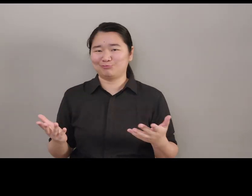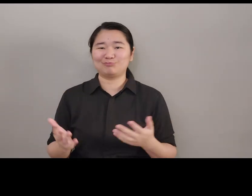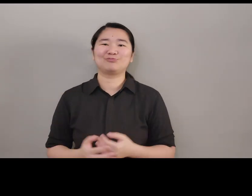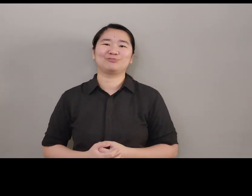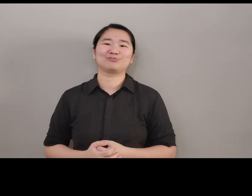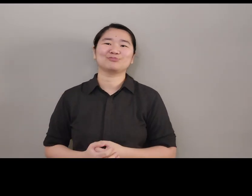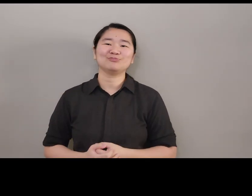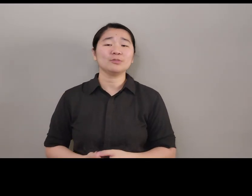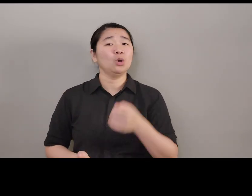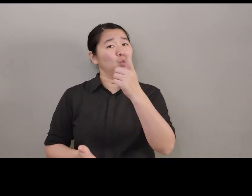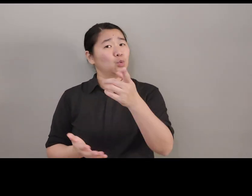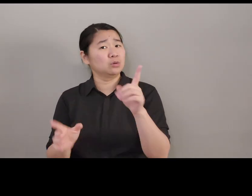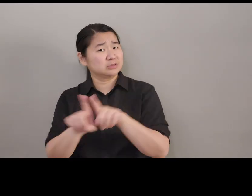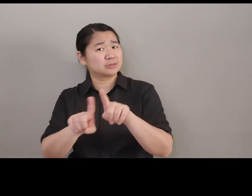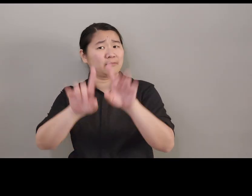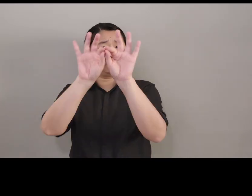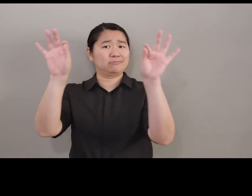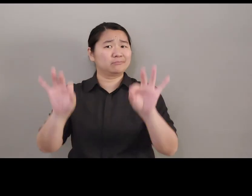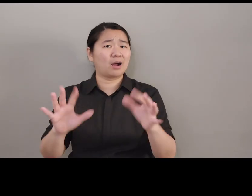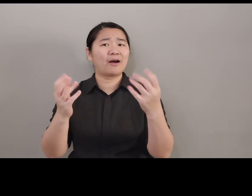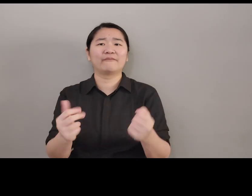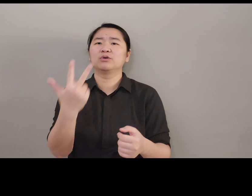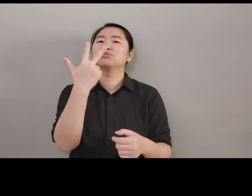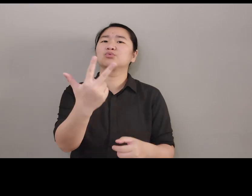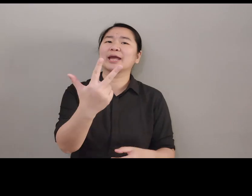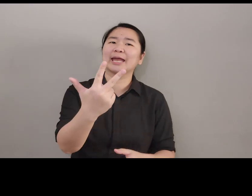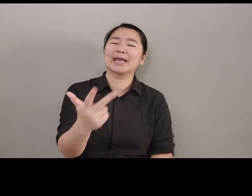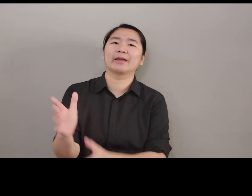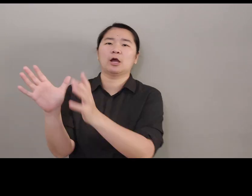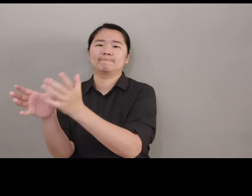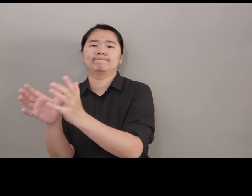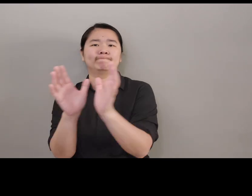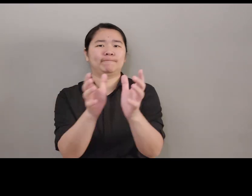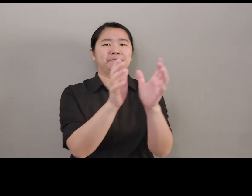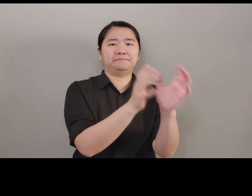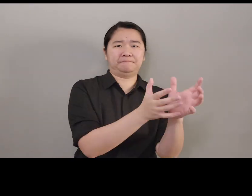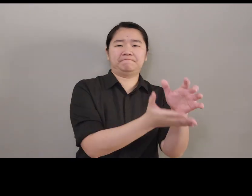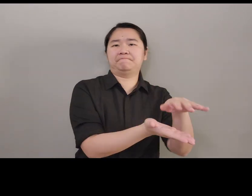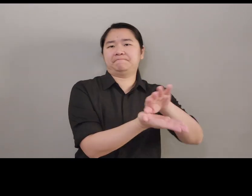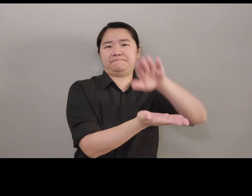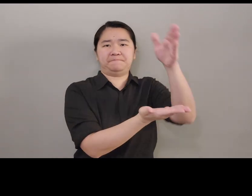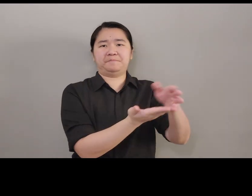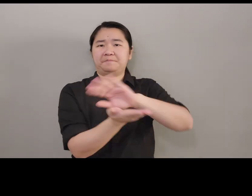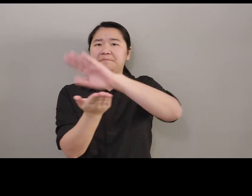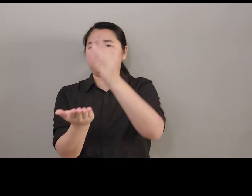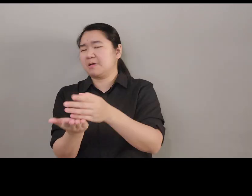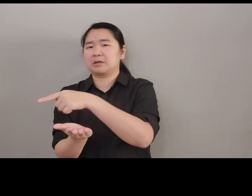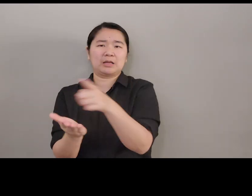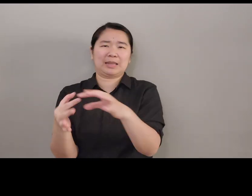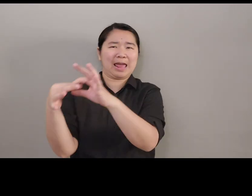to modulate it. And if you'd like to have a chat more in detail, do reach out to me on LinkedIn, and would love to just